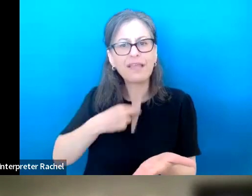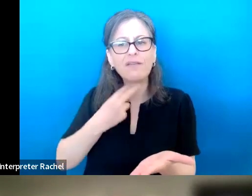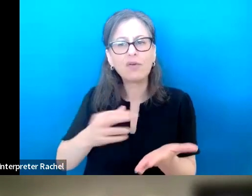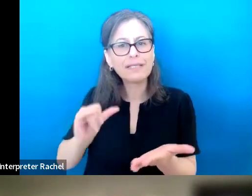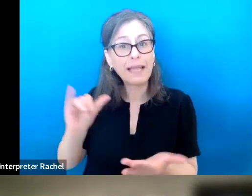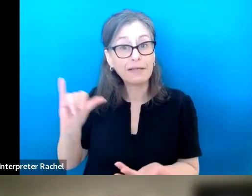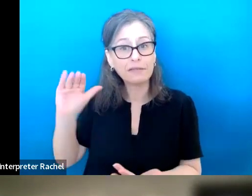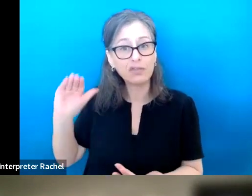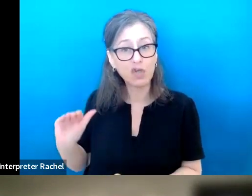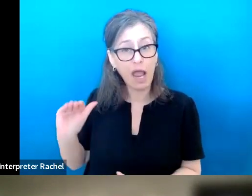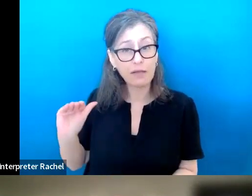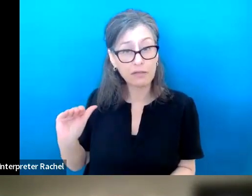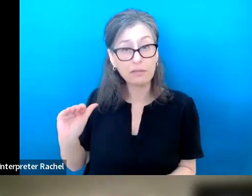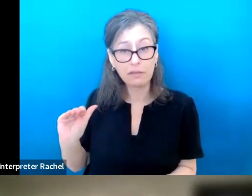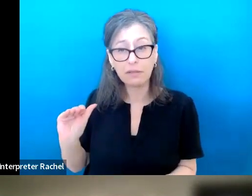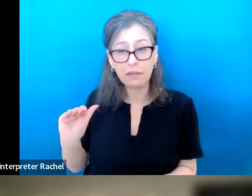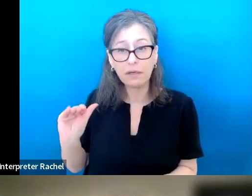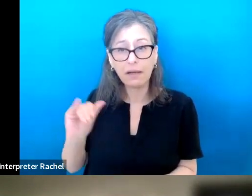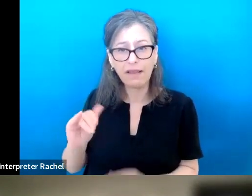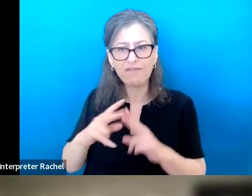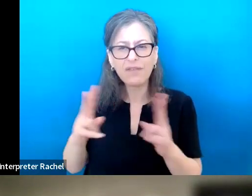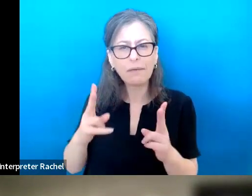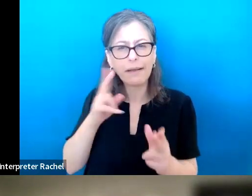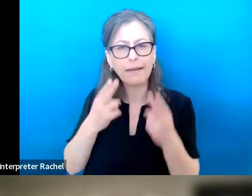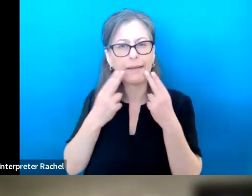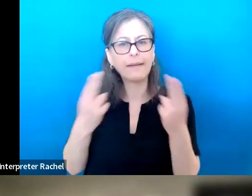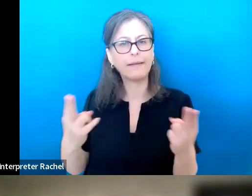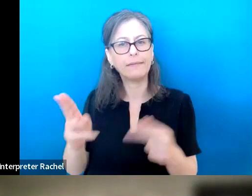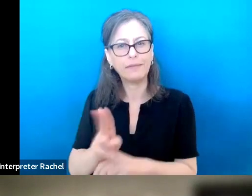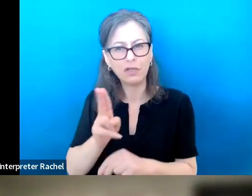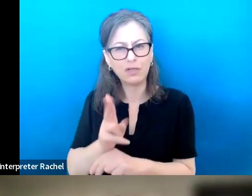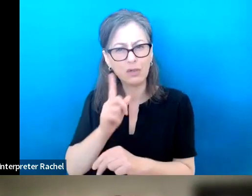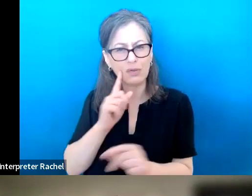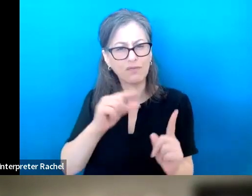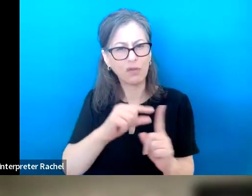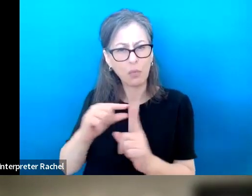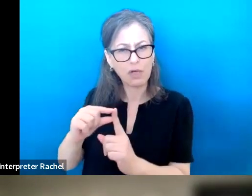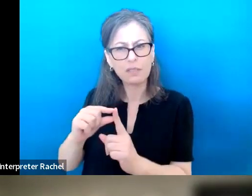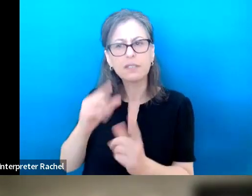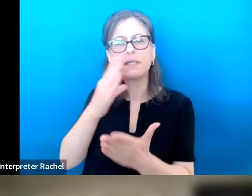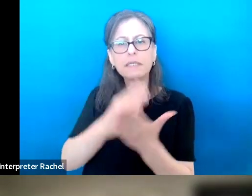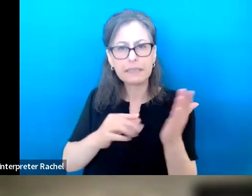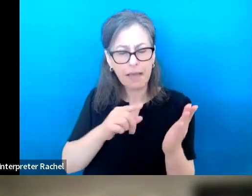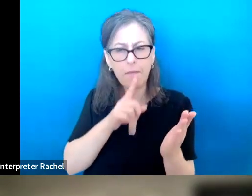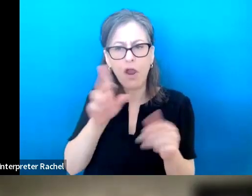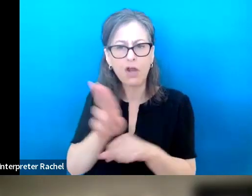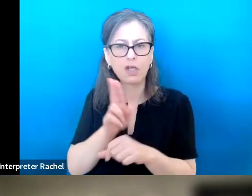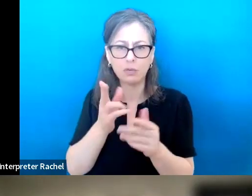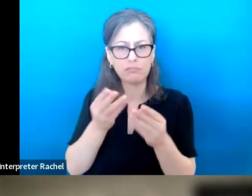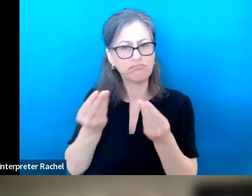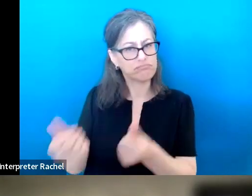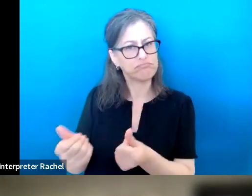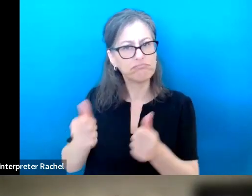child, right? There's almost a very sort of innocent use of these words. Some of them are used very well and